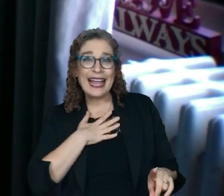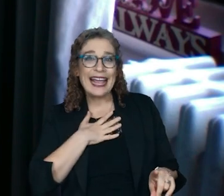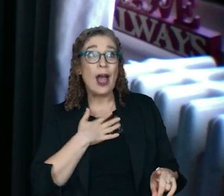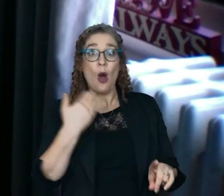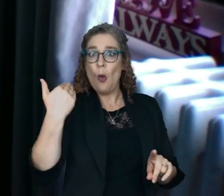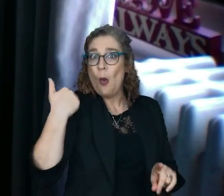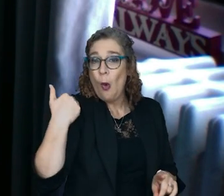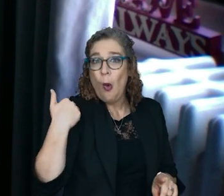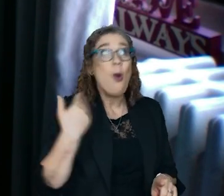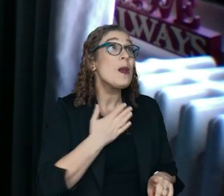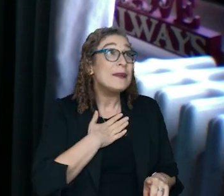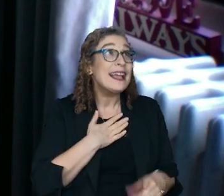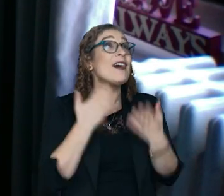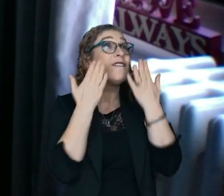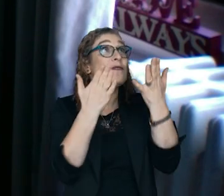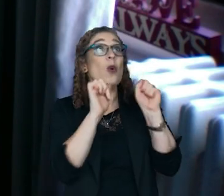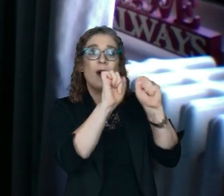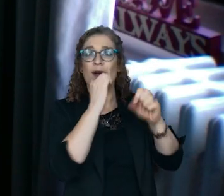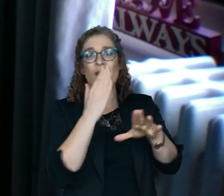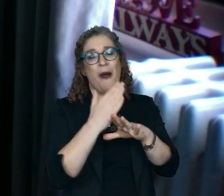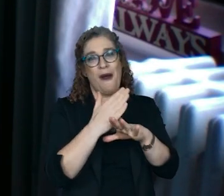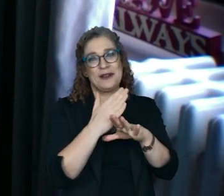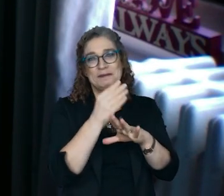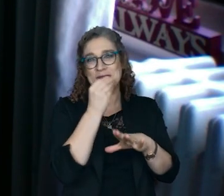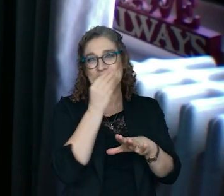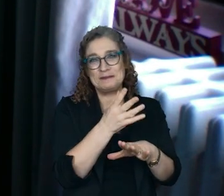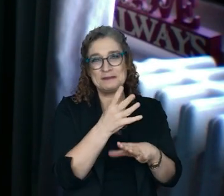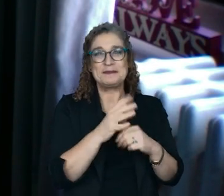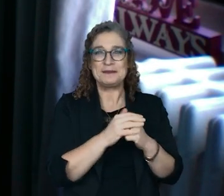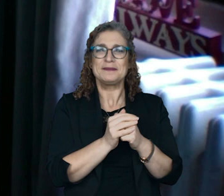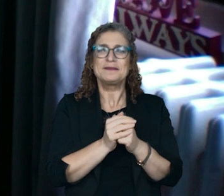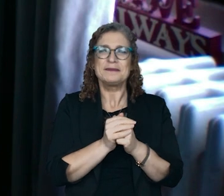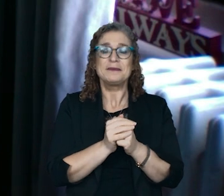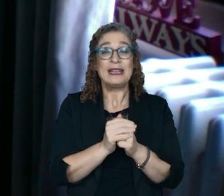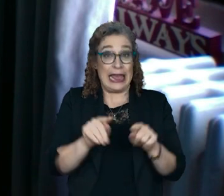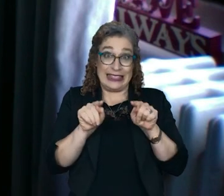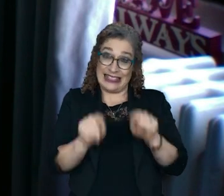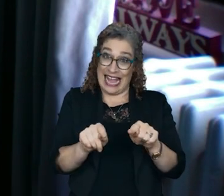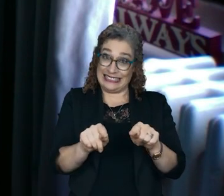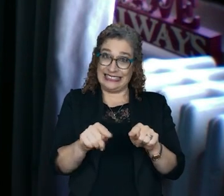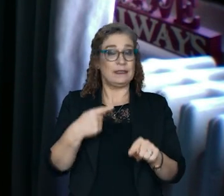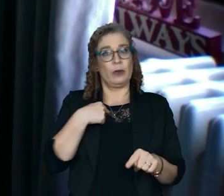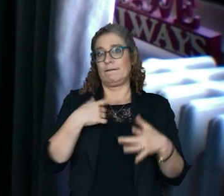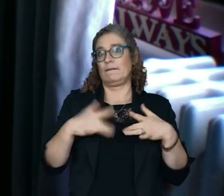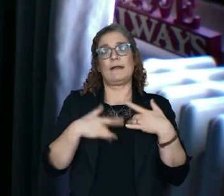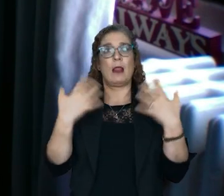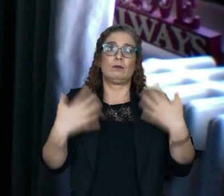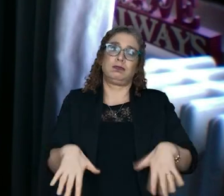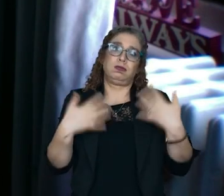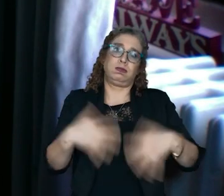He calls them for the work that they're about. And that seems to us to be crucial